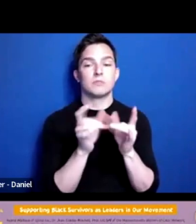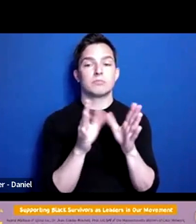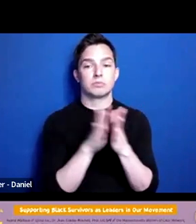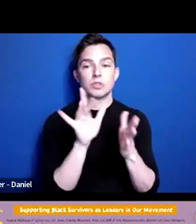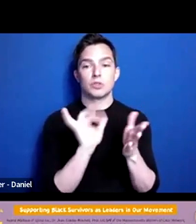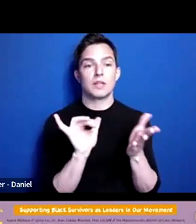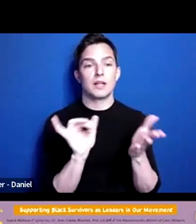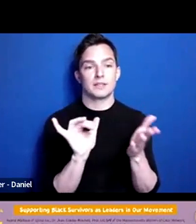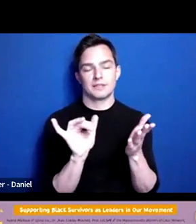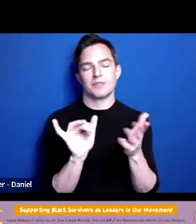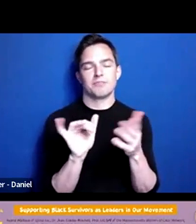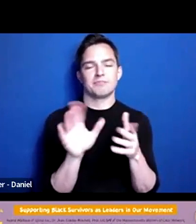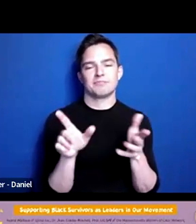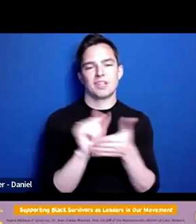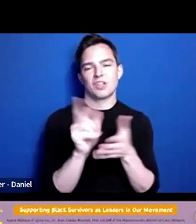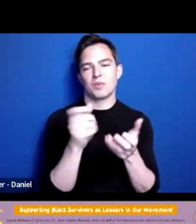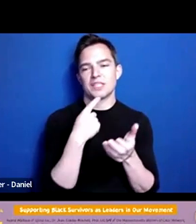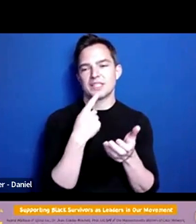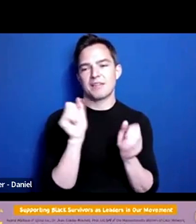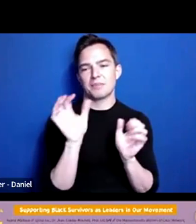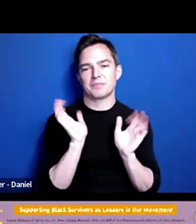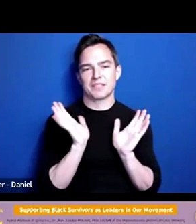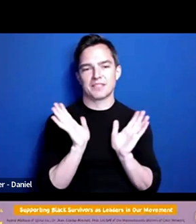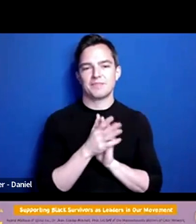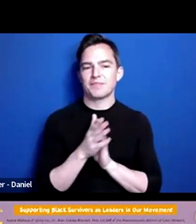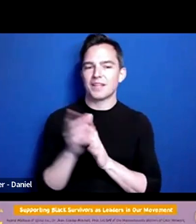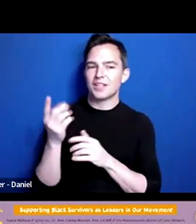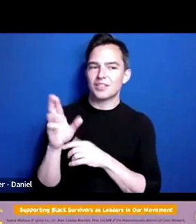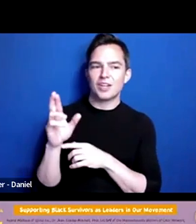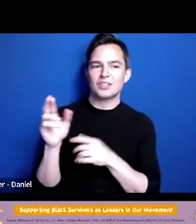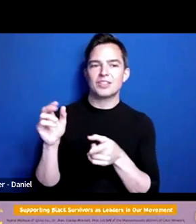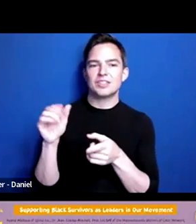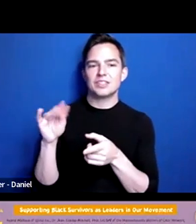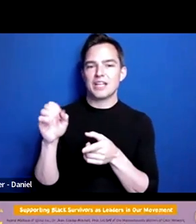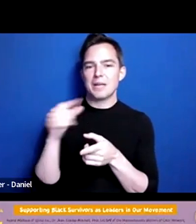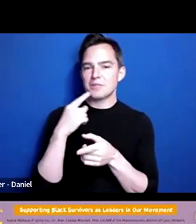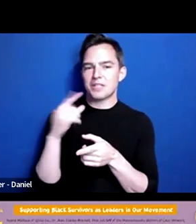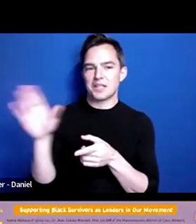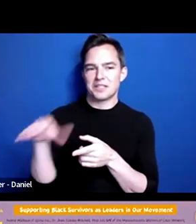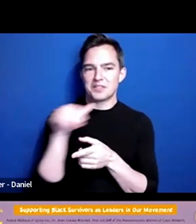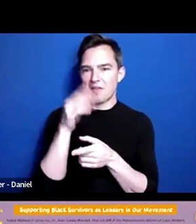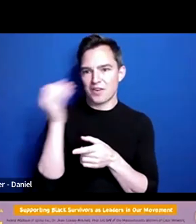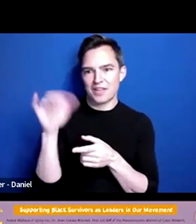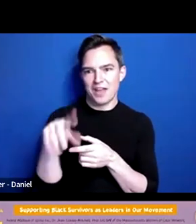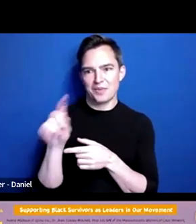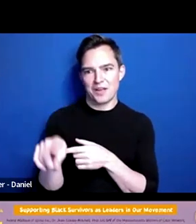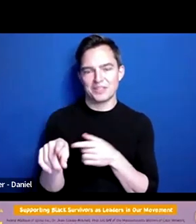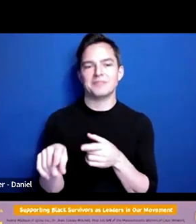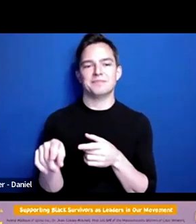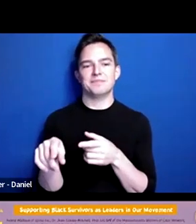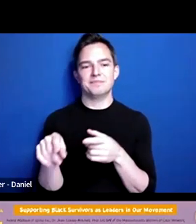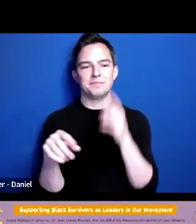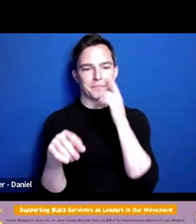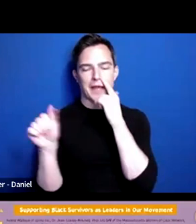wanted to say that. Thank you. Dr. Jean was on it. She was like, do not forget that question, Ayana. But the last question for